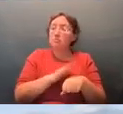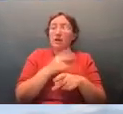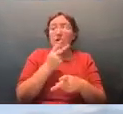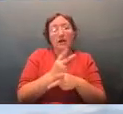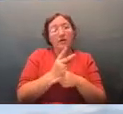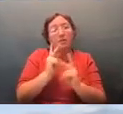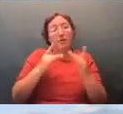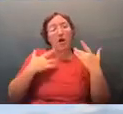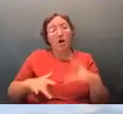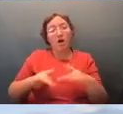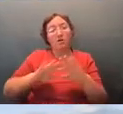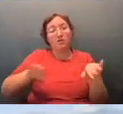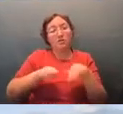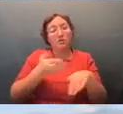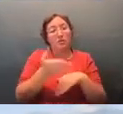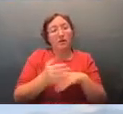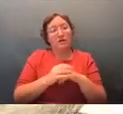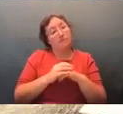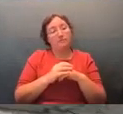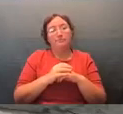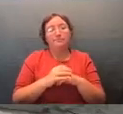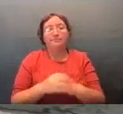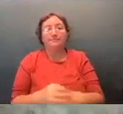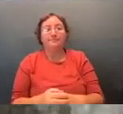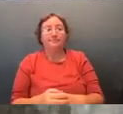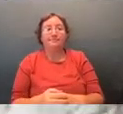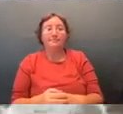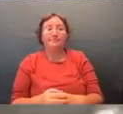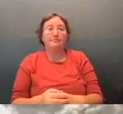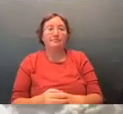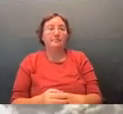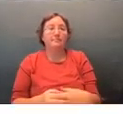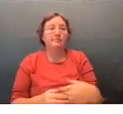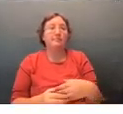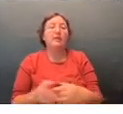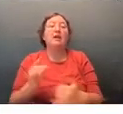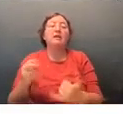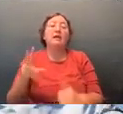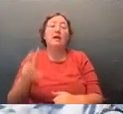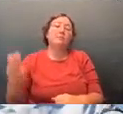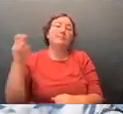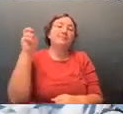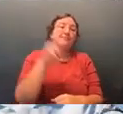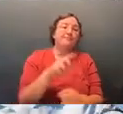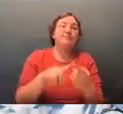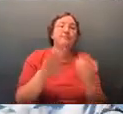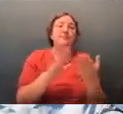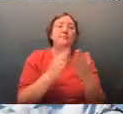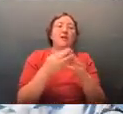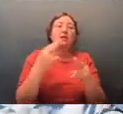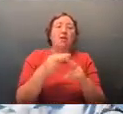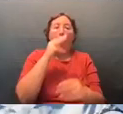some nudity while you are there. We're going to hop over to a town called